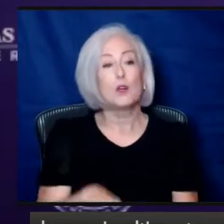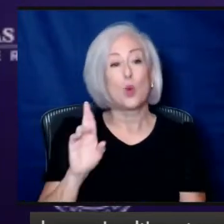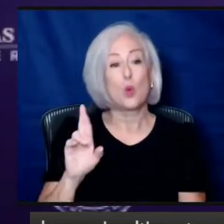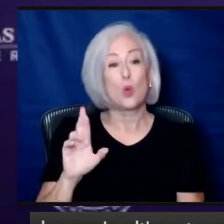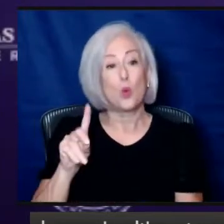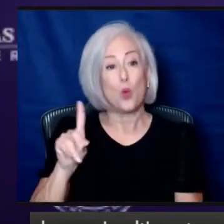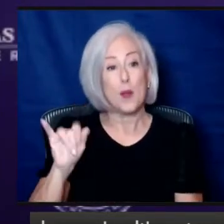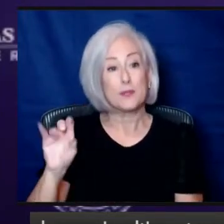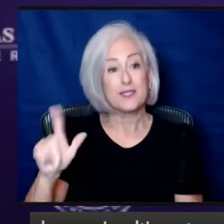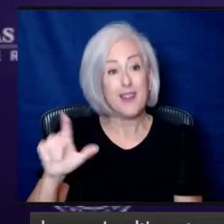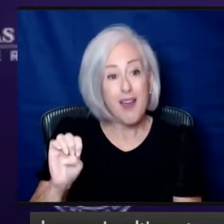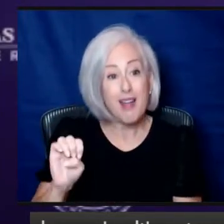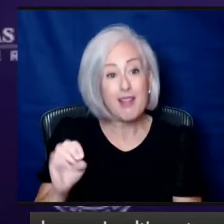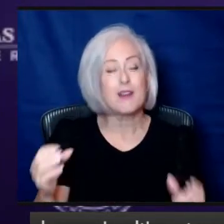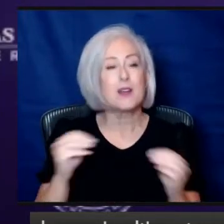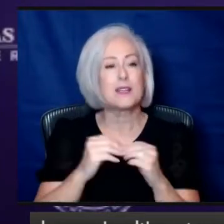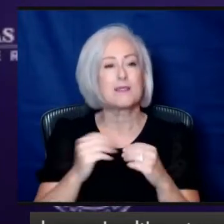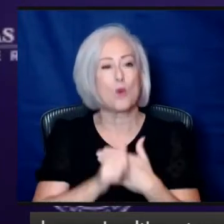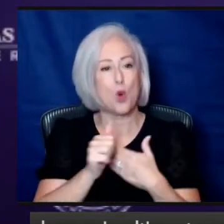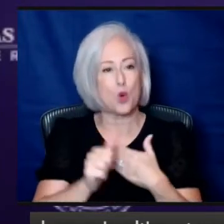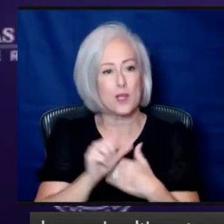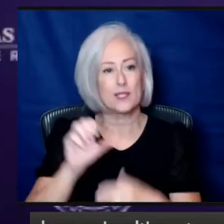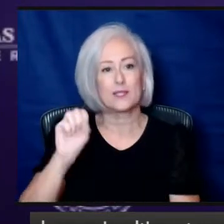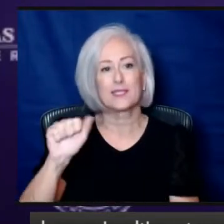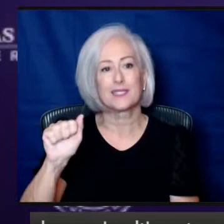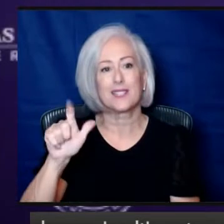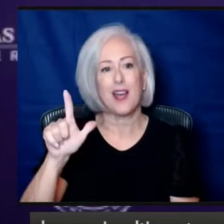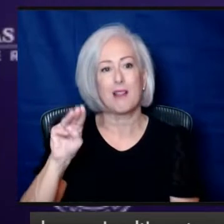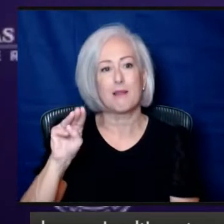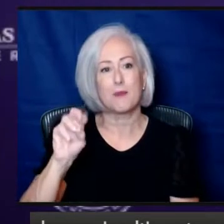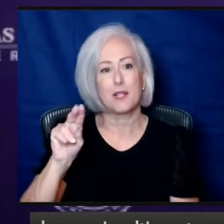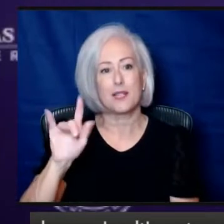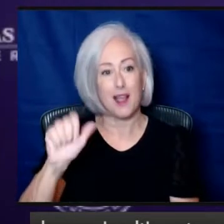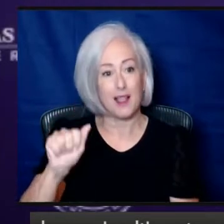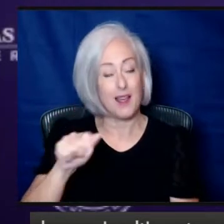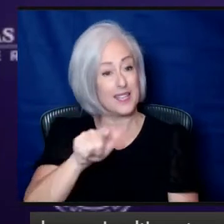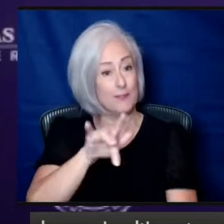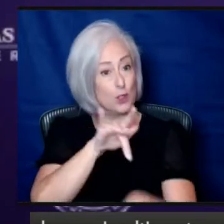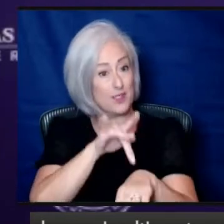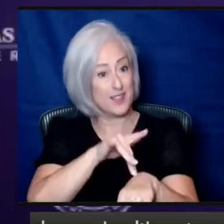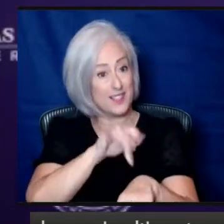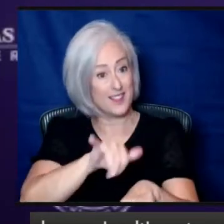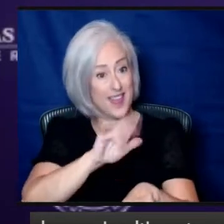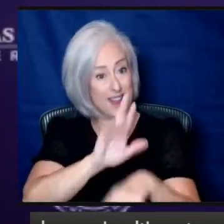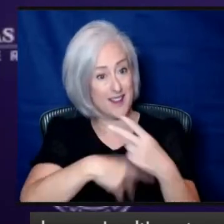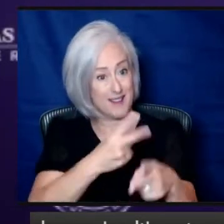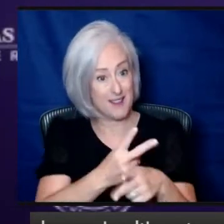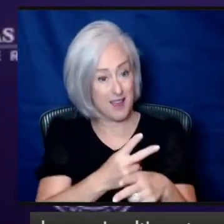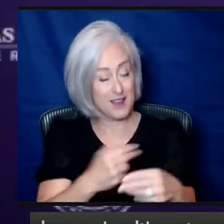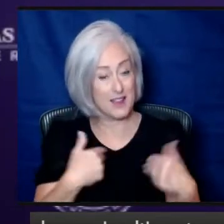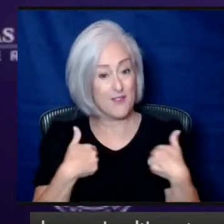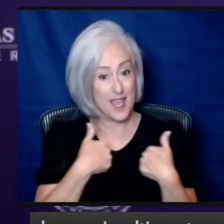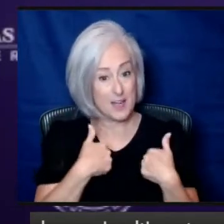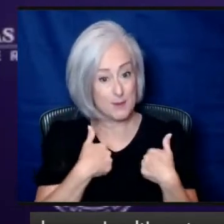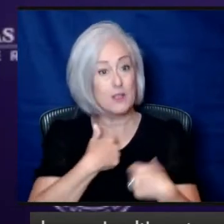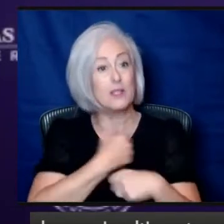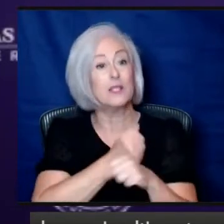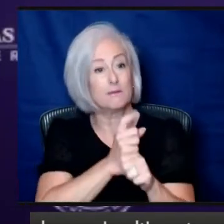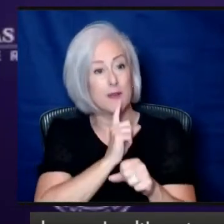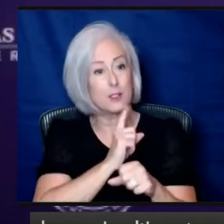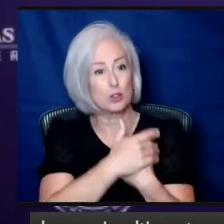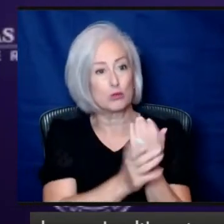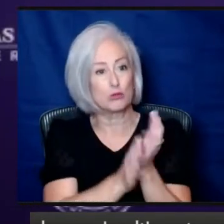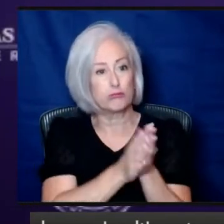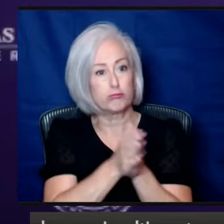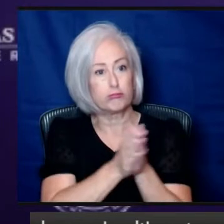So anyone who's handling those kinds of animals, we need to be making sure that we're washing our hands immediately after handling, especially if we're going to put